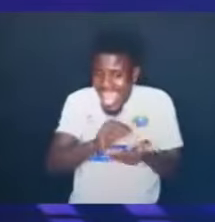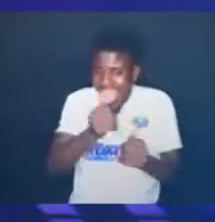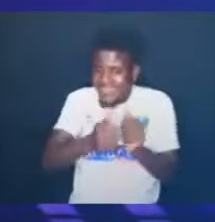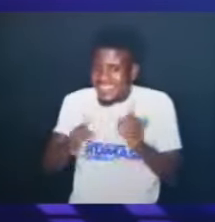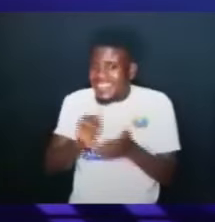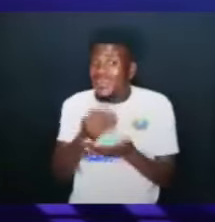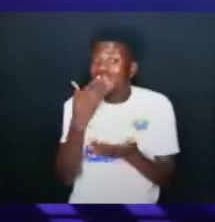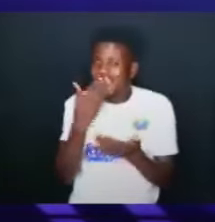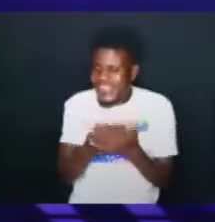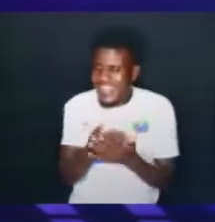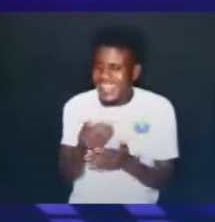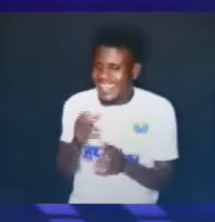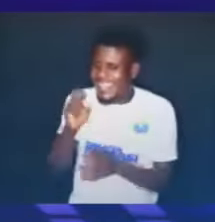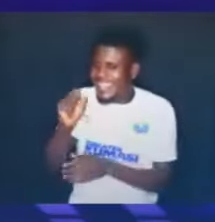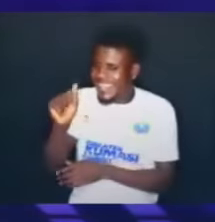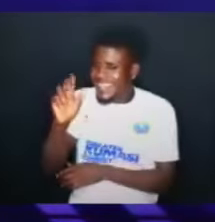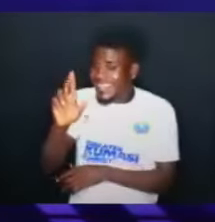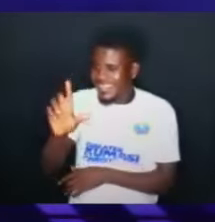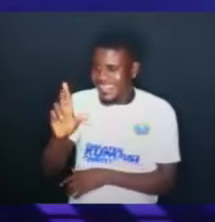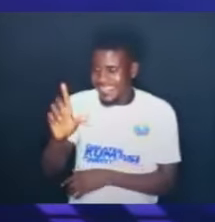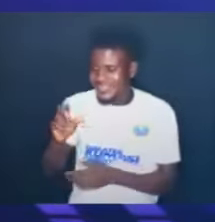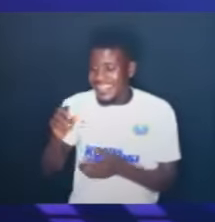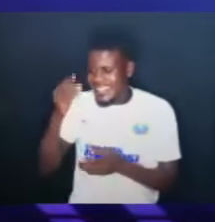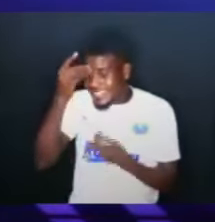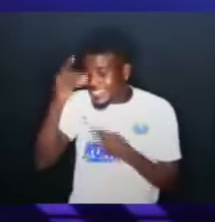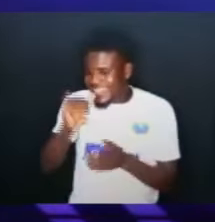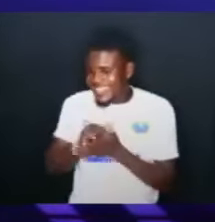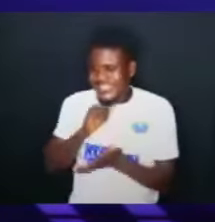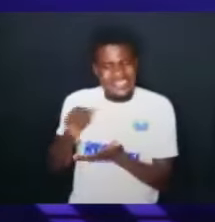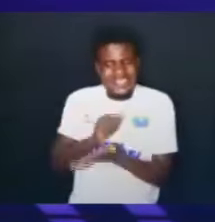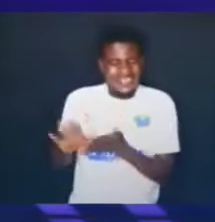was good they spared. These